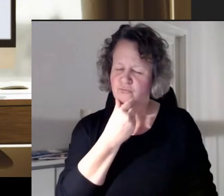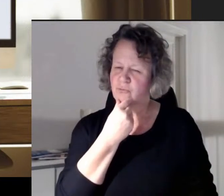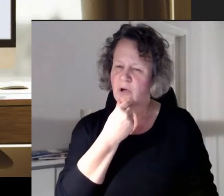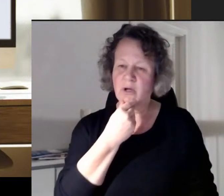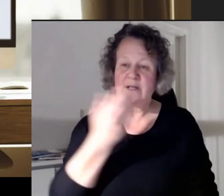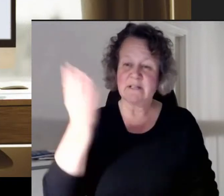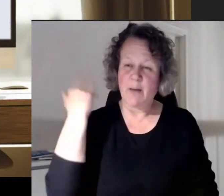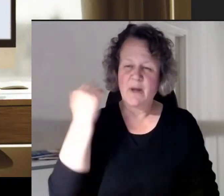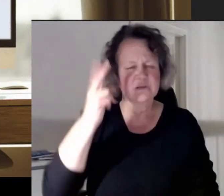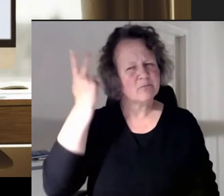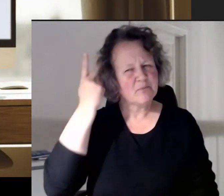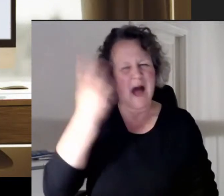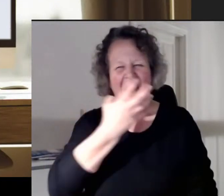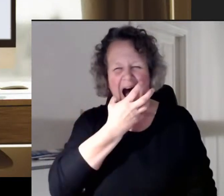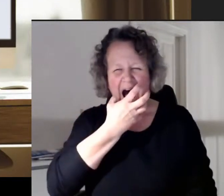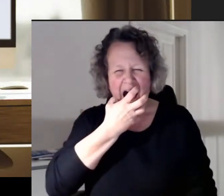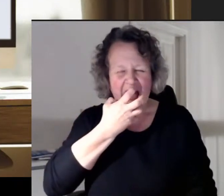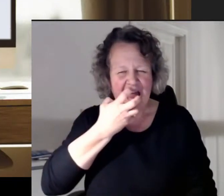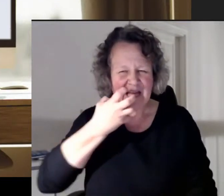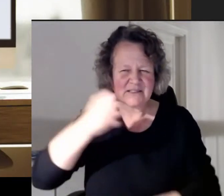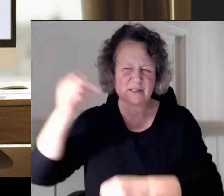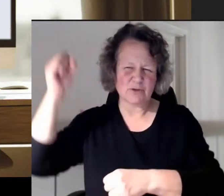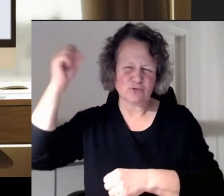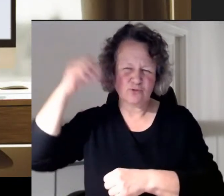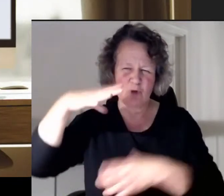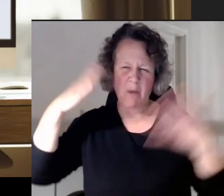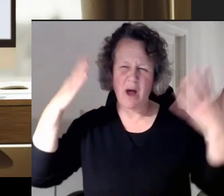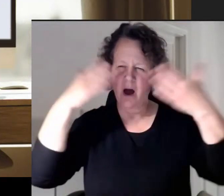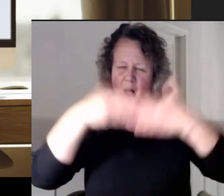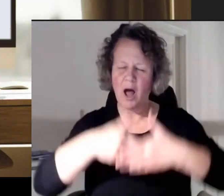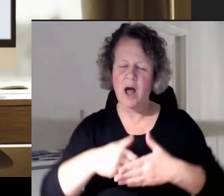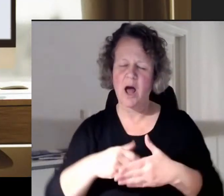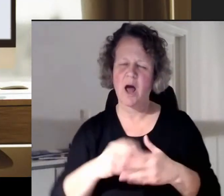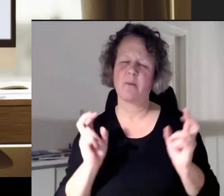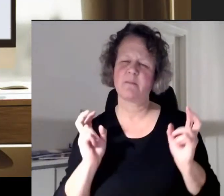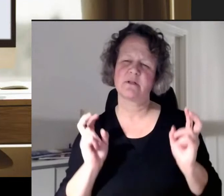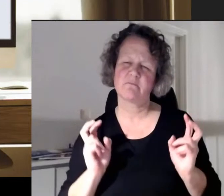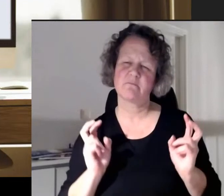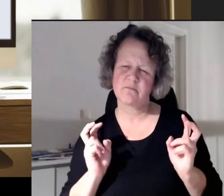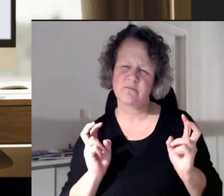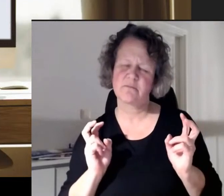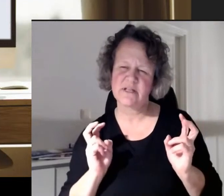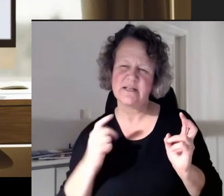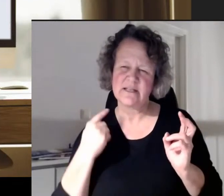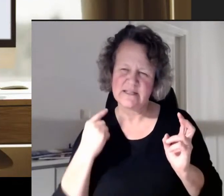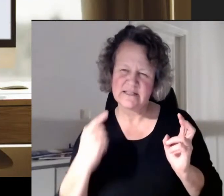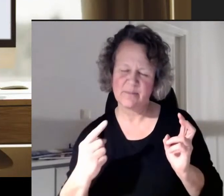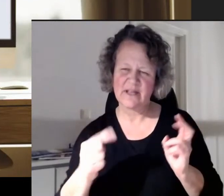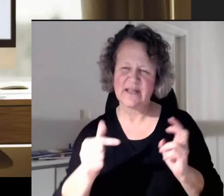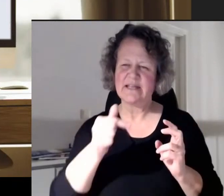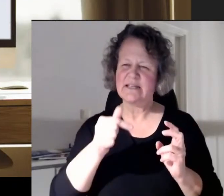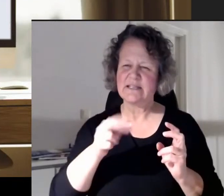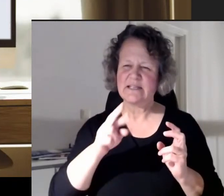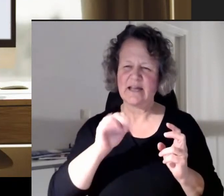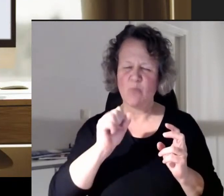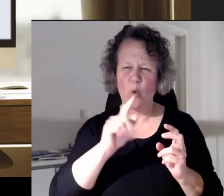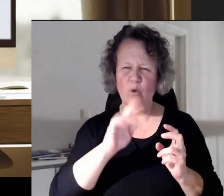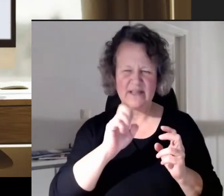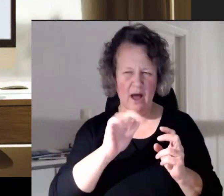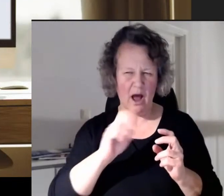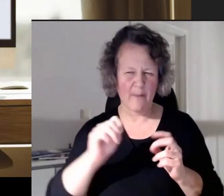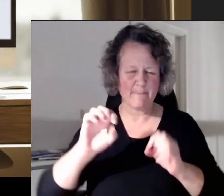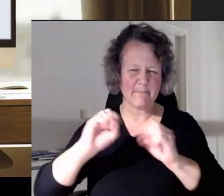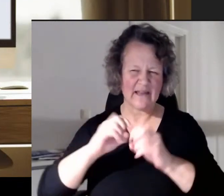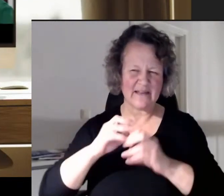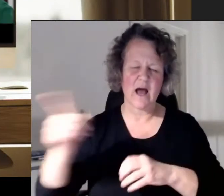emotions? I think it was very hot summer evening when we came together, one of the hottest probably, and when Florian called